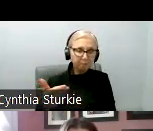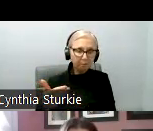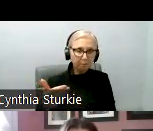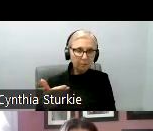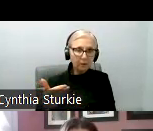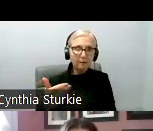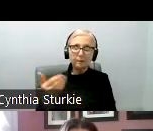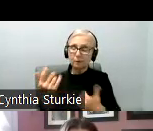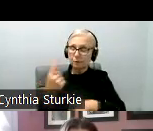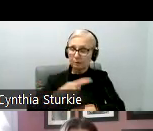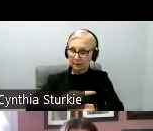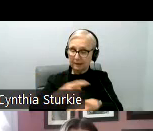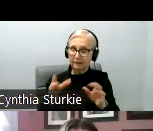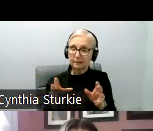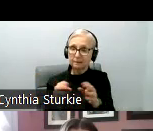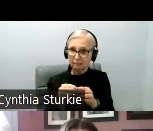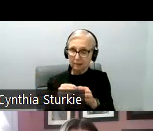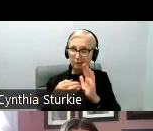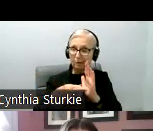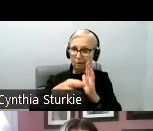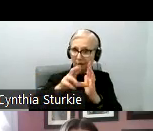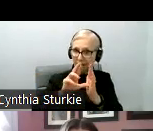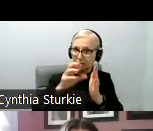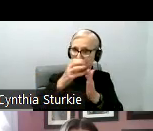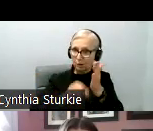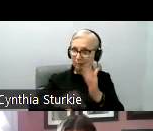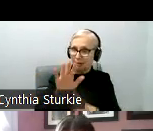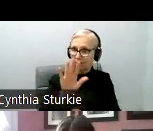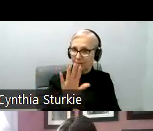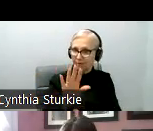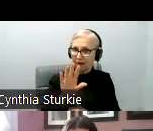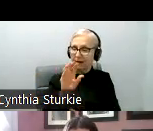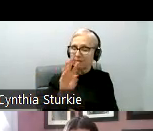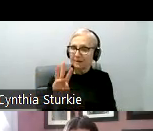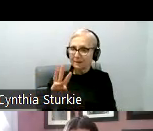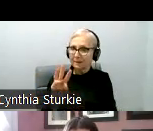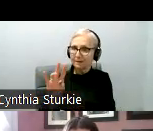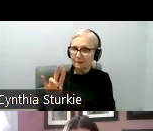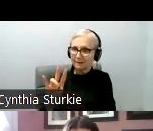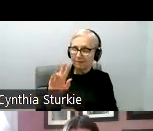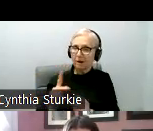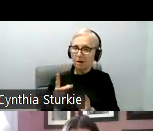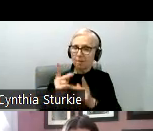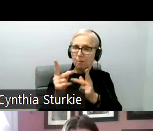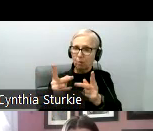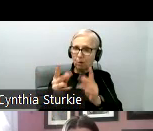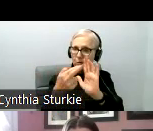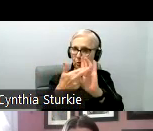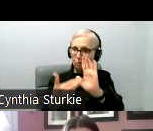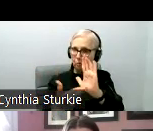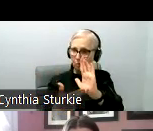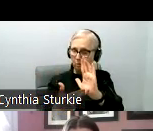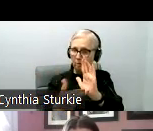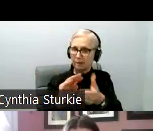So in today's town hall, we will be reviewing chapters 5, 6, and 7 of our proposed rules. These numbers